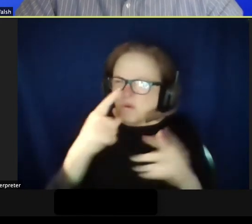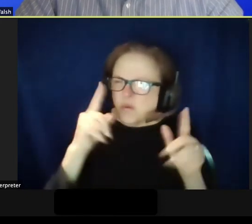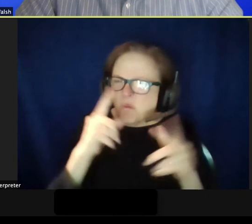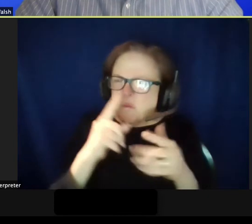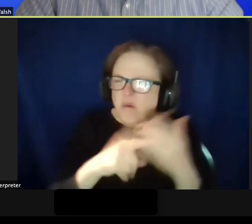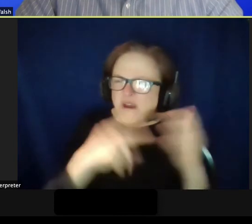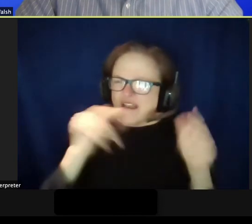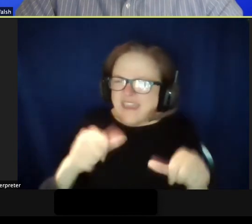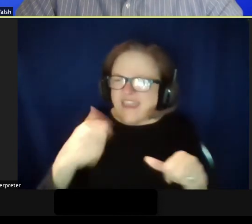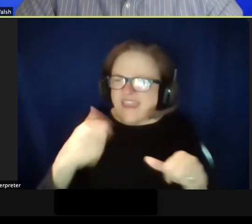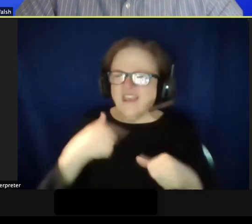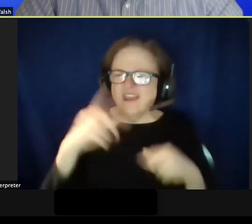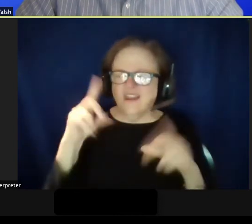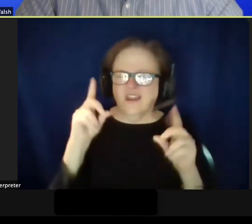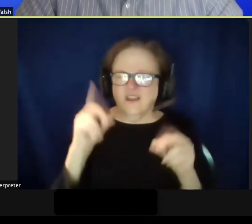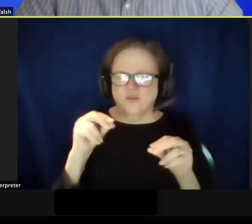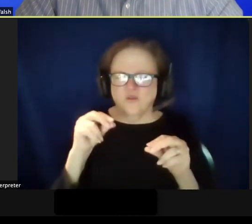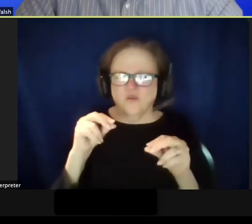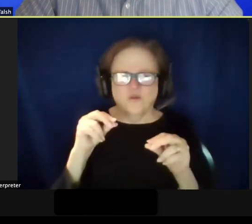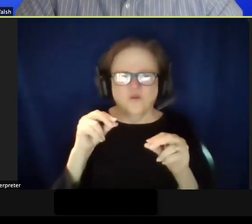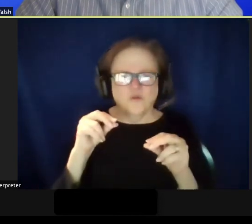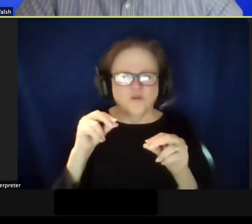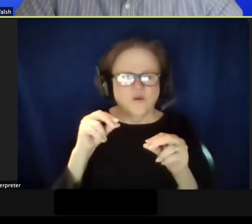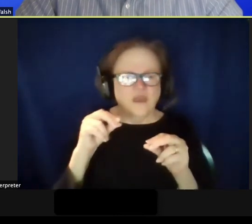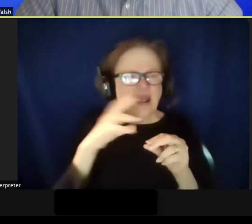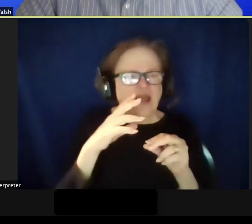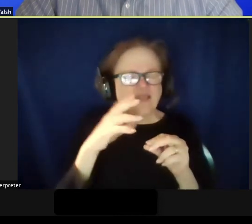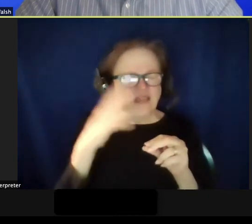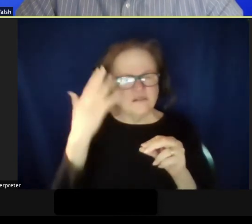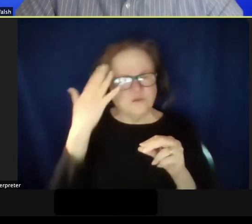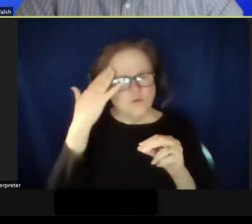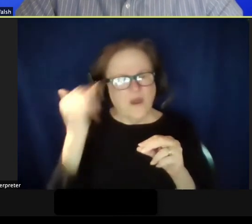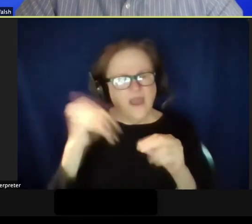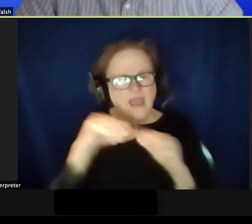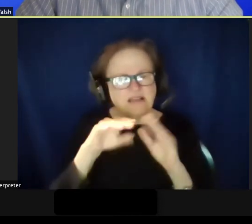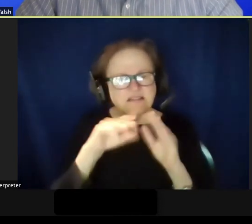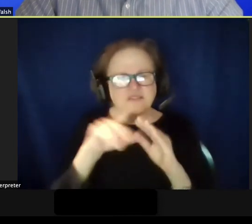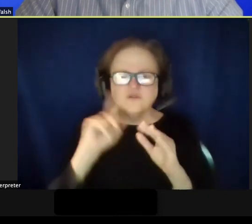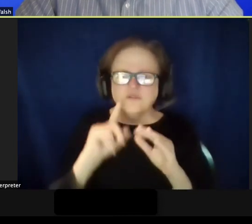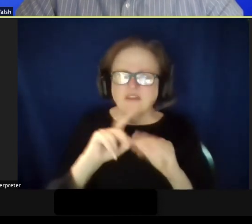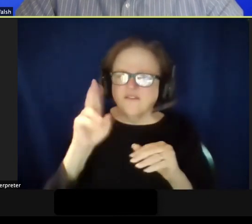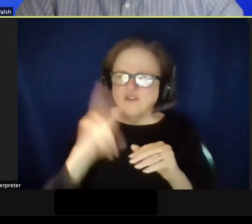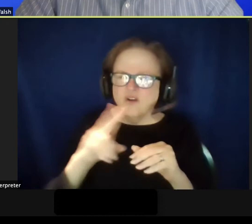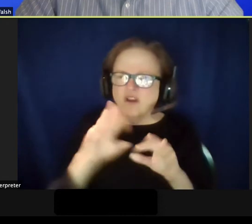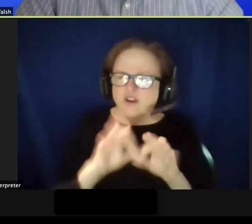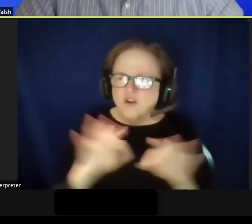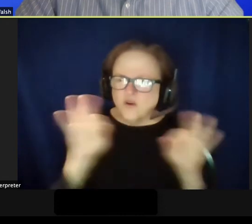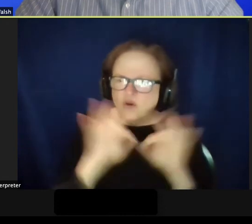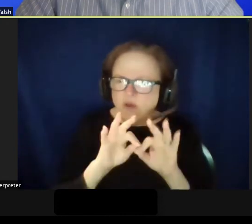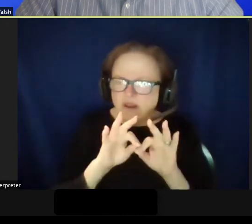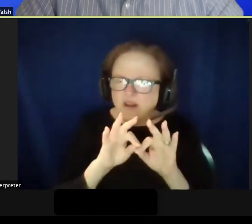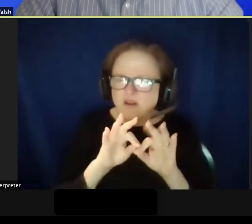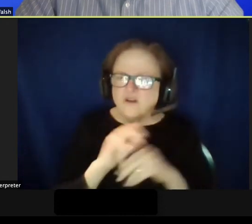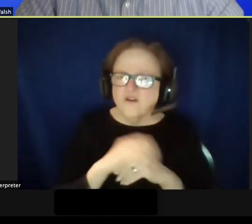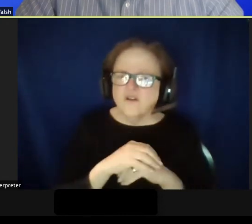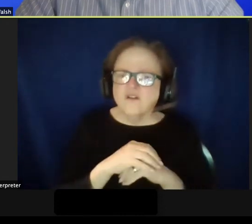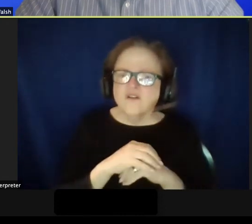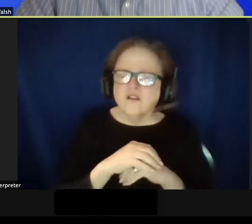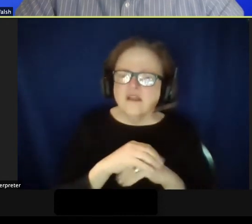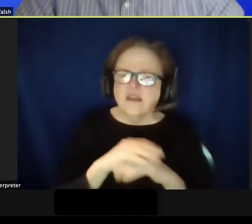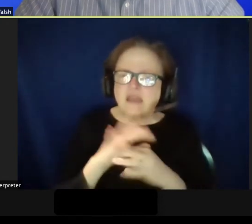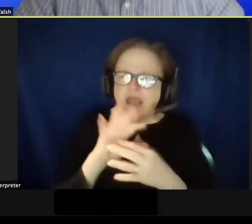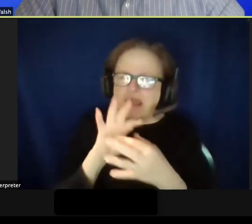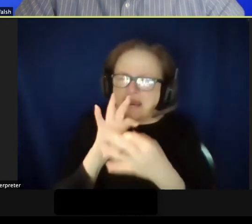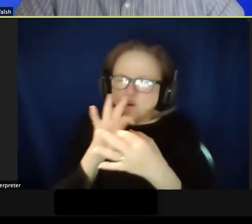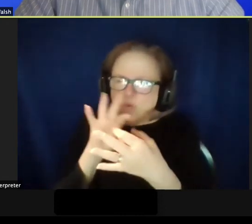This is where access to peers and adults that are Deaf and hard of hearing is so critical. It's moments when you get to engage with others like